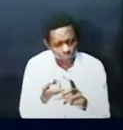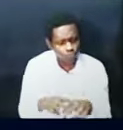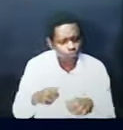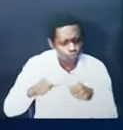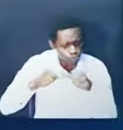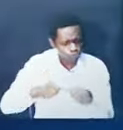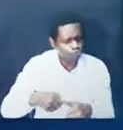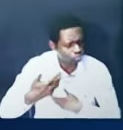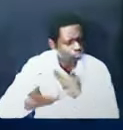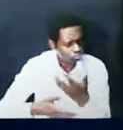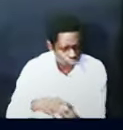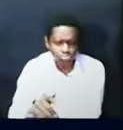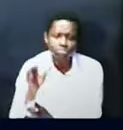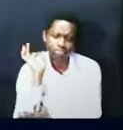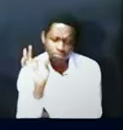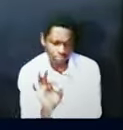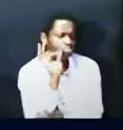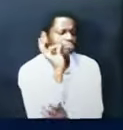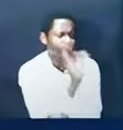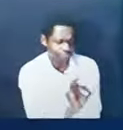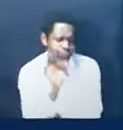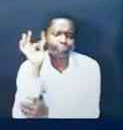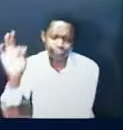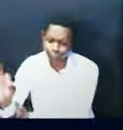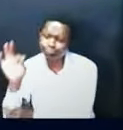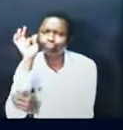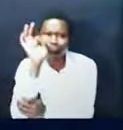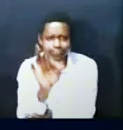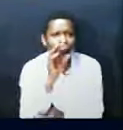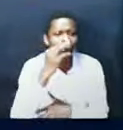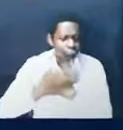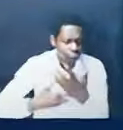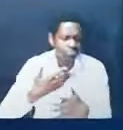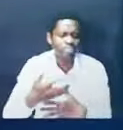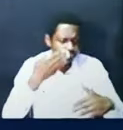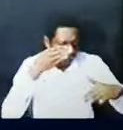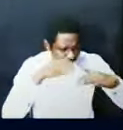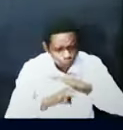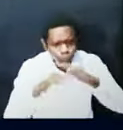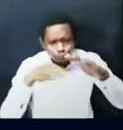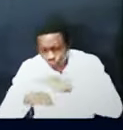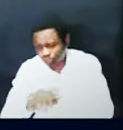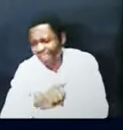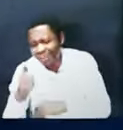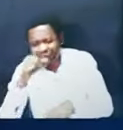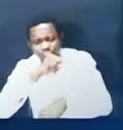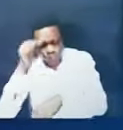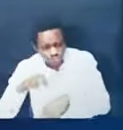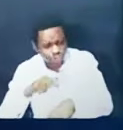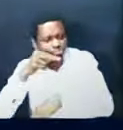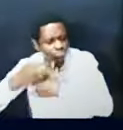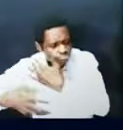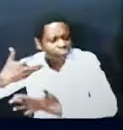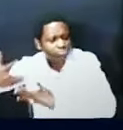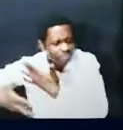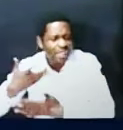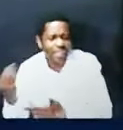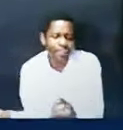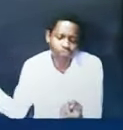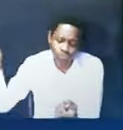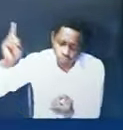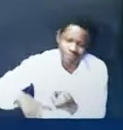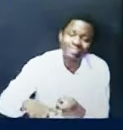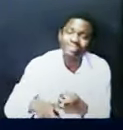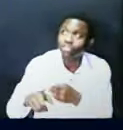until the Bible says the set time. Yudafo no koso ewurewura manman ni nkronkra hudwo ma kodu brea